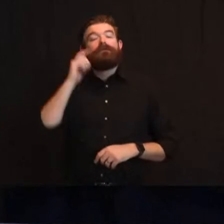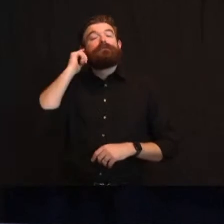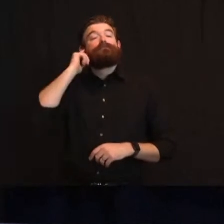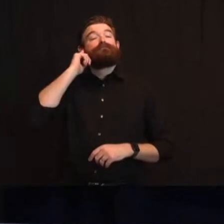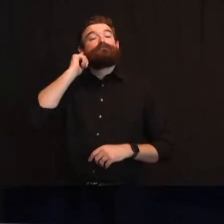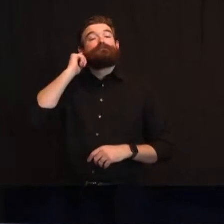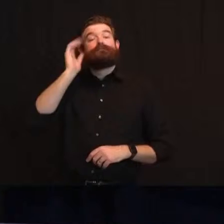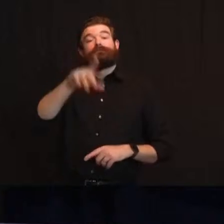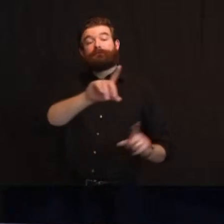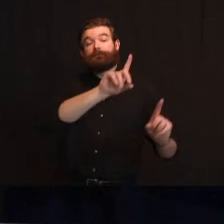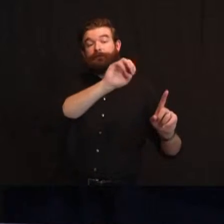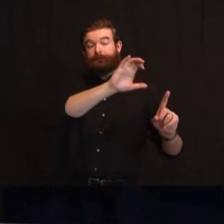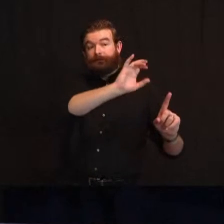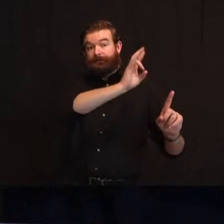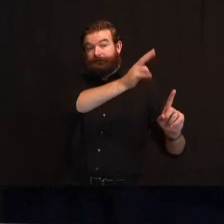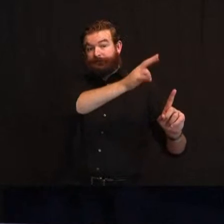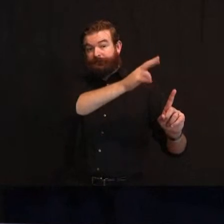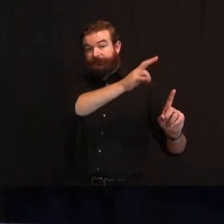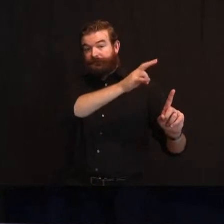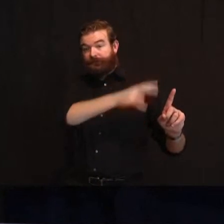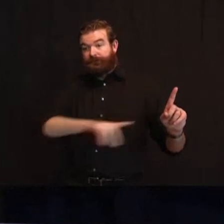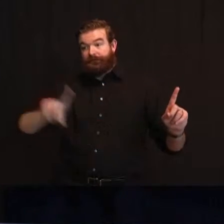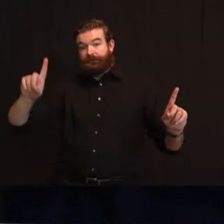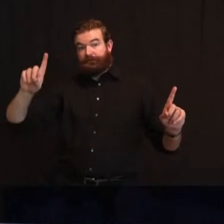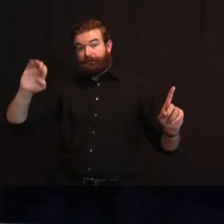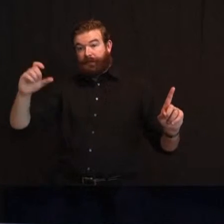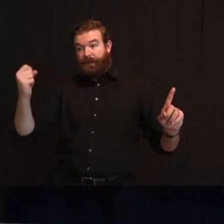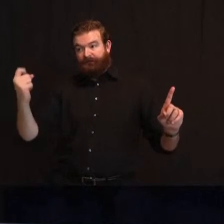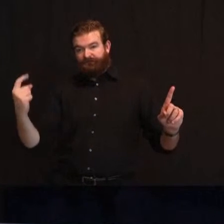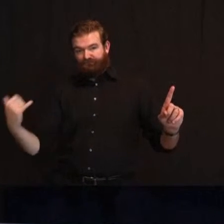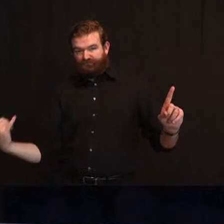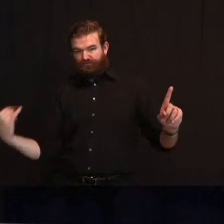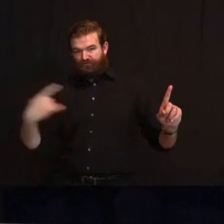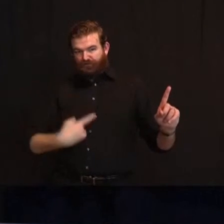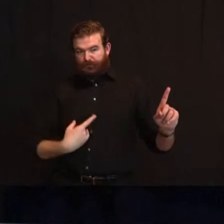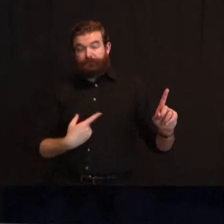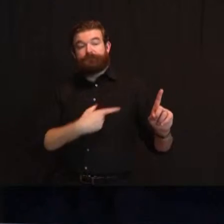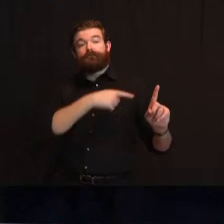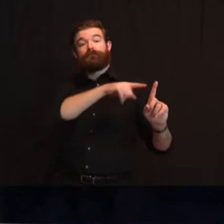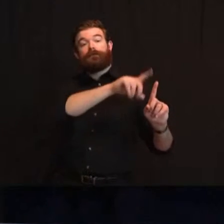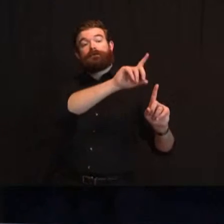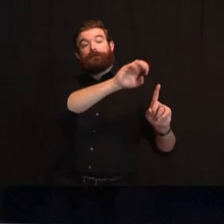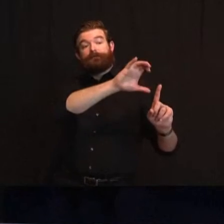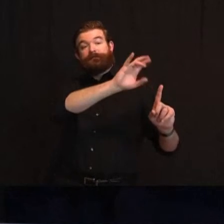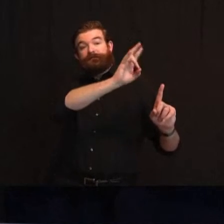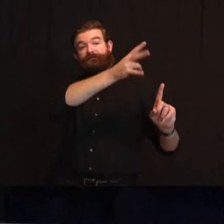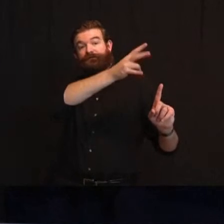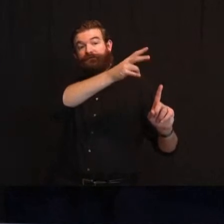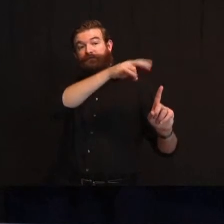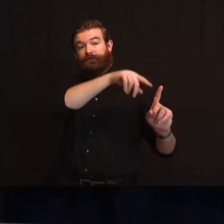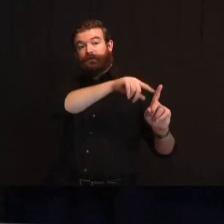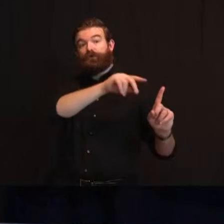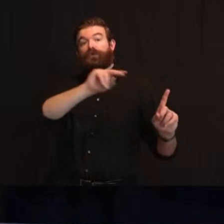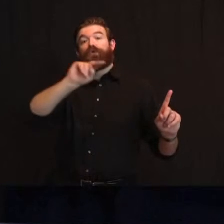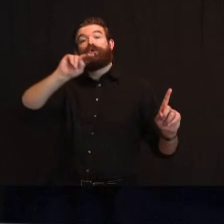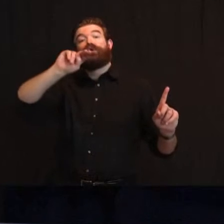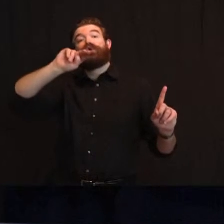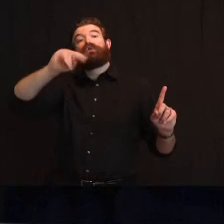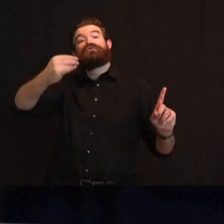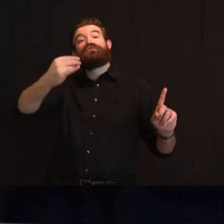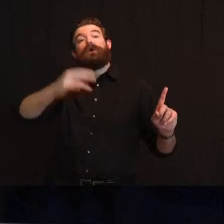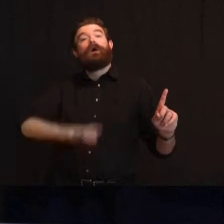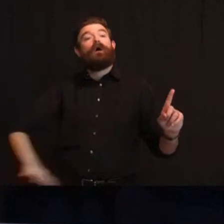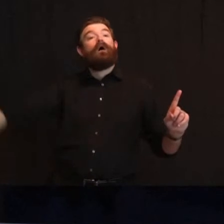the 11th. Yep. 11th being today, right? Yeah. 7th, New Jersey overall was